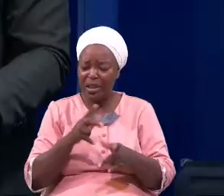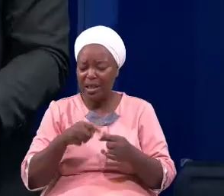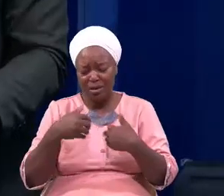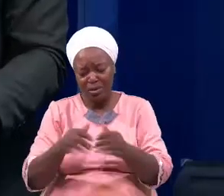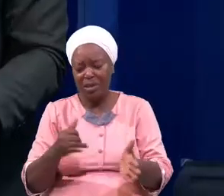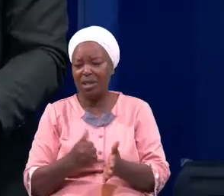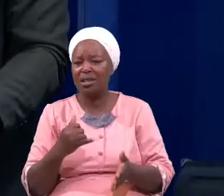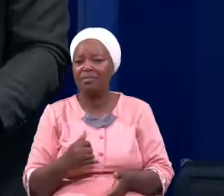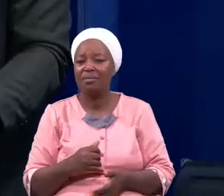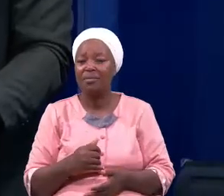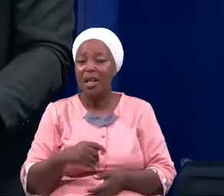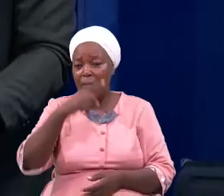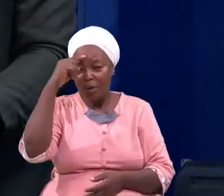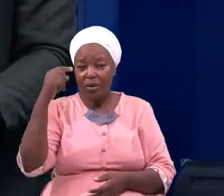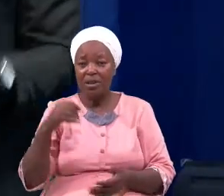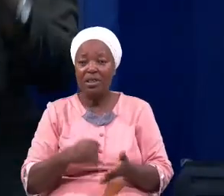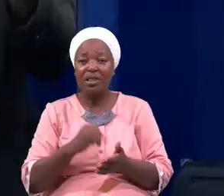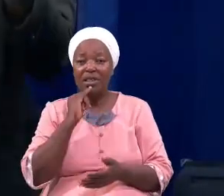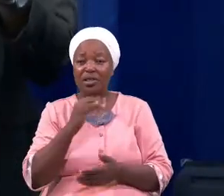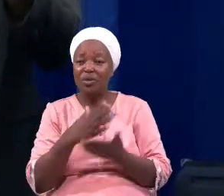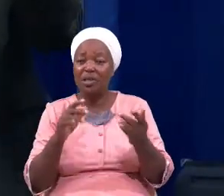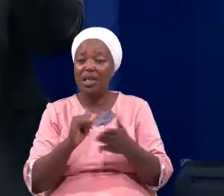You got something that will solve all your problems.